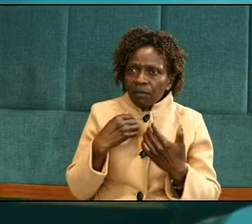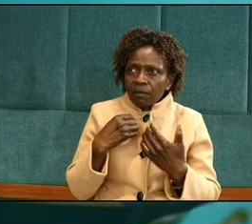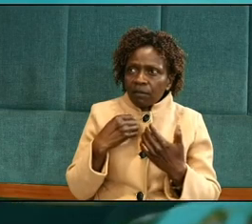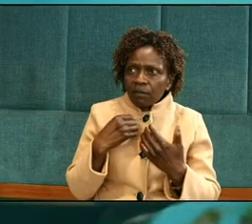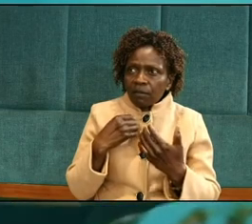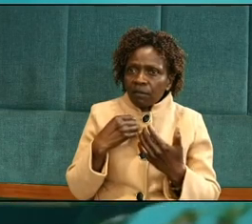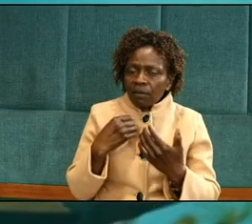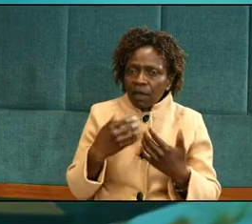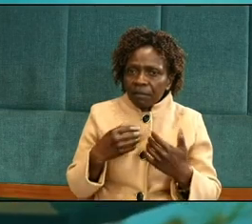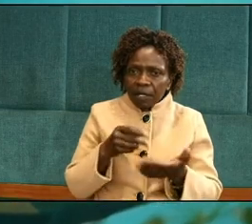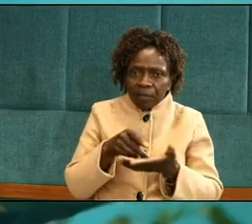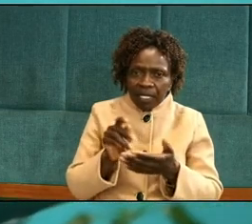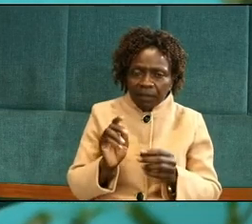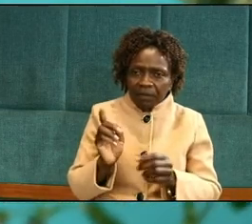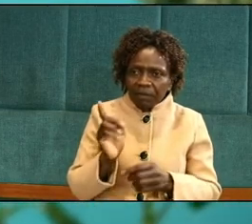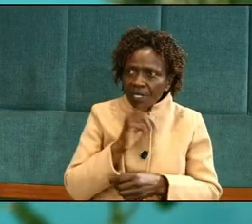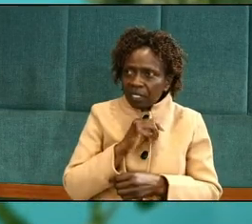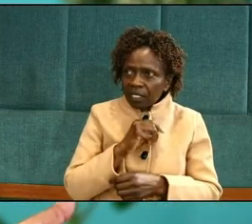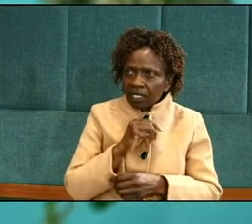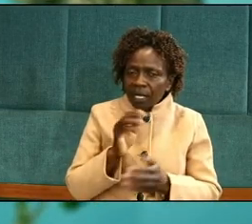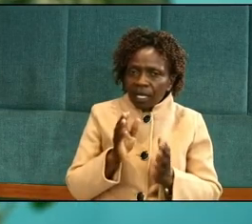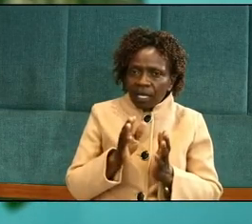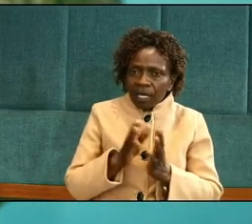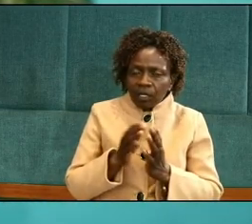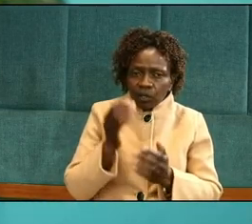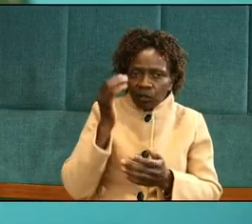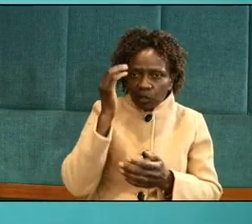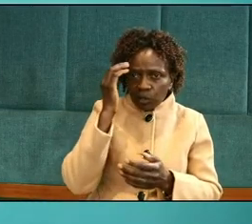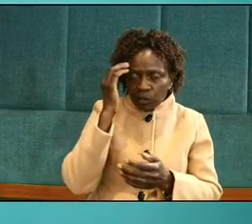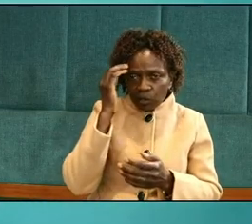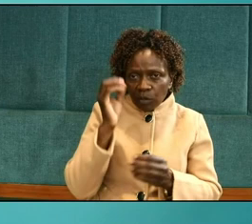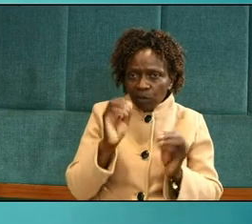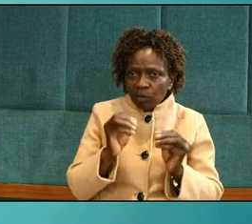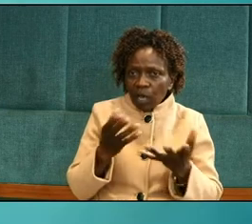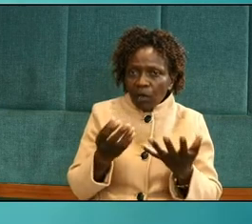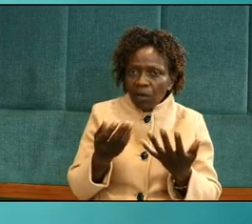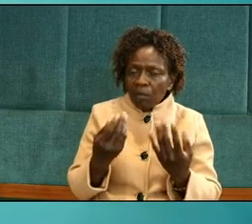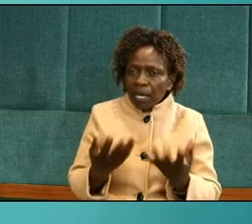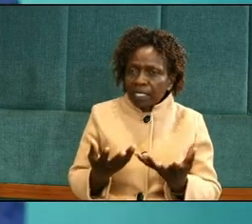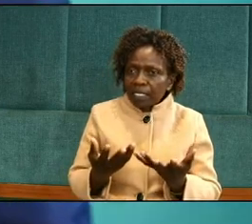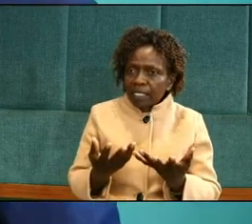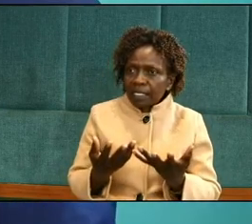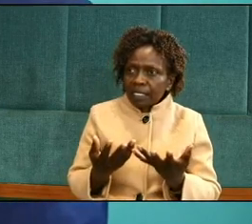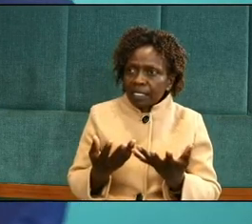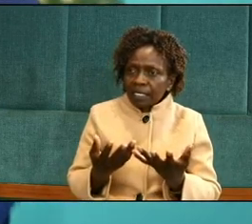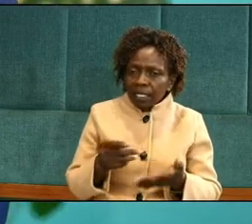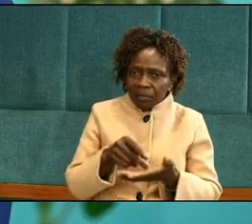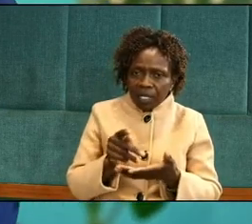been paid, and you perhaps know how much he gets paid, and then this time he only decides to